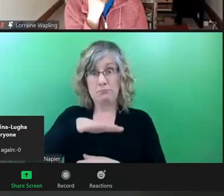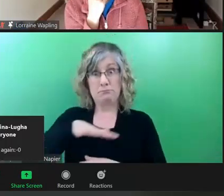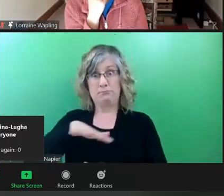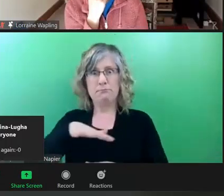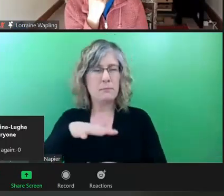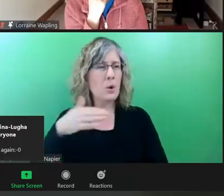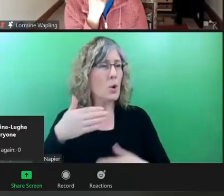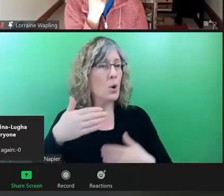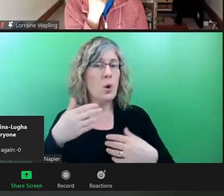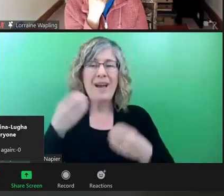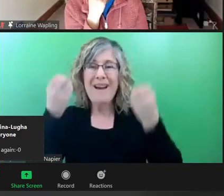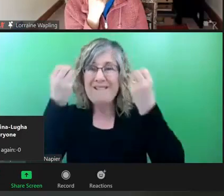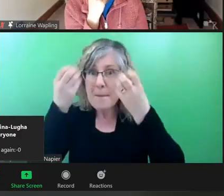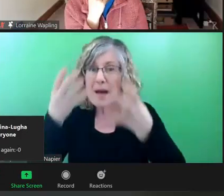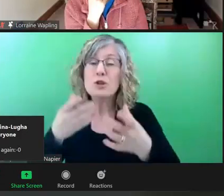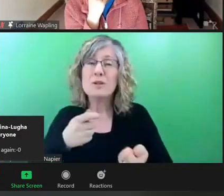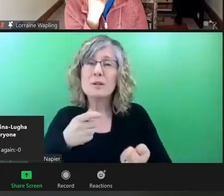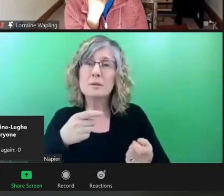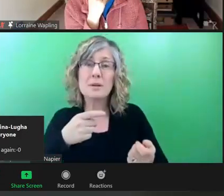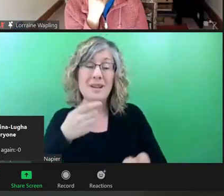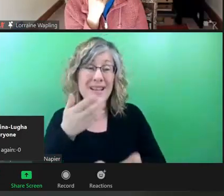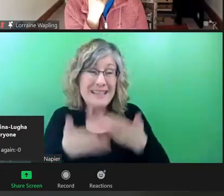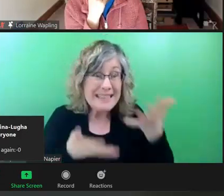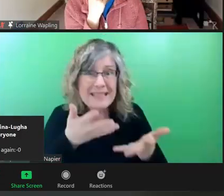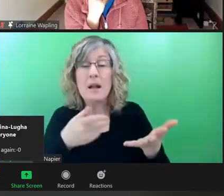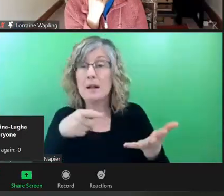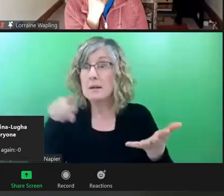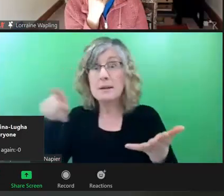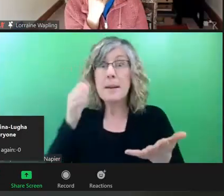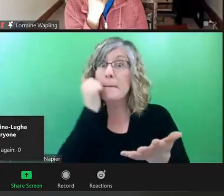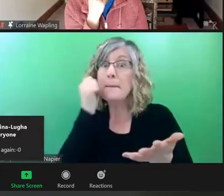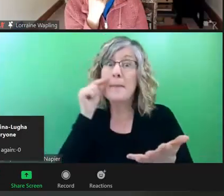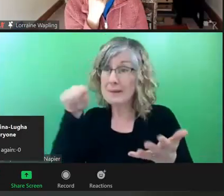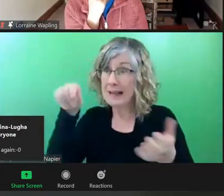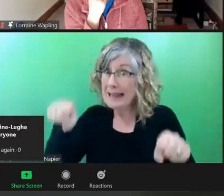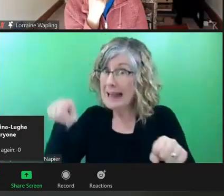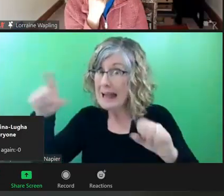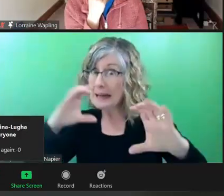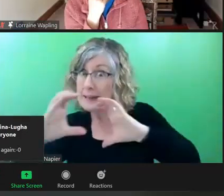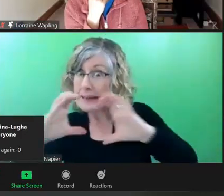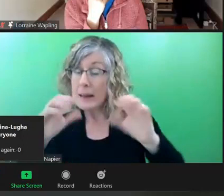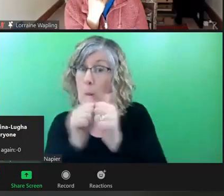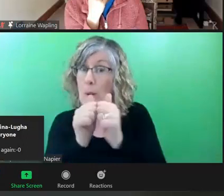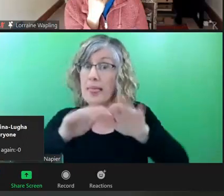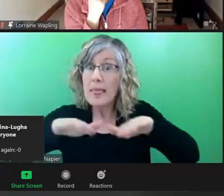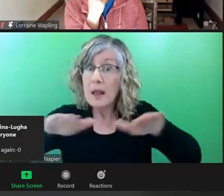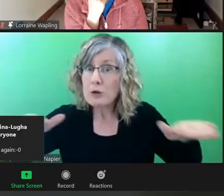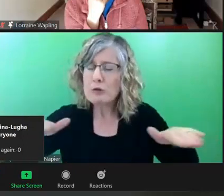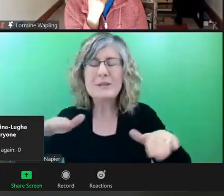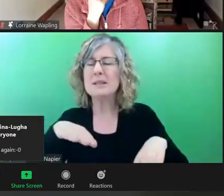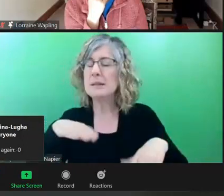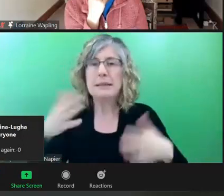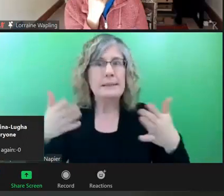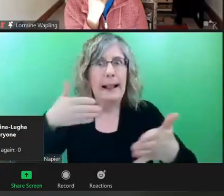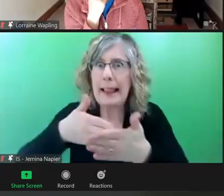language to see if the parents can communicate with their deaf children. But it was really, it